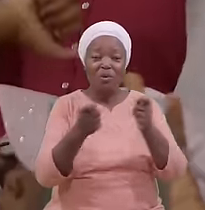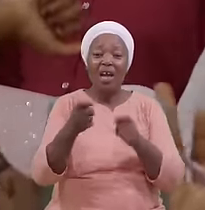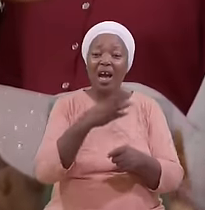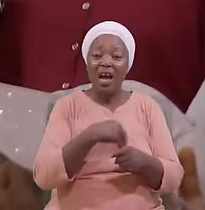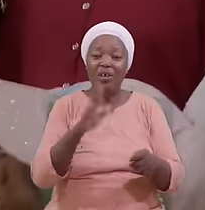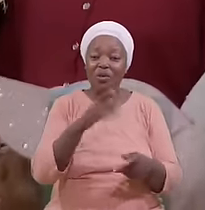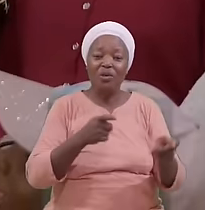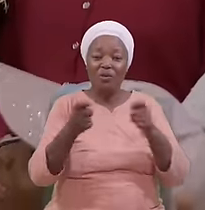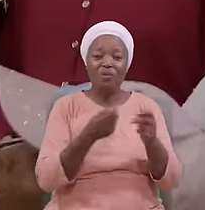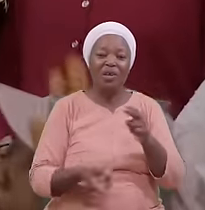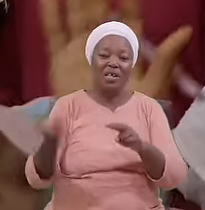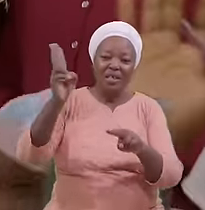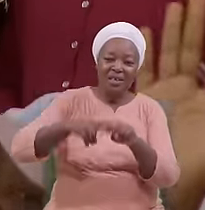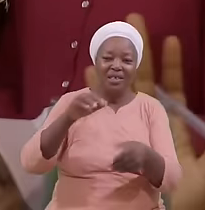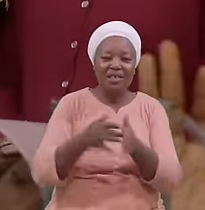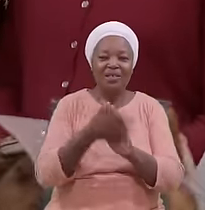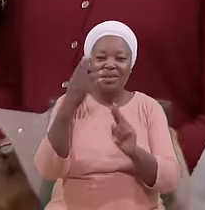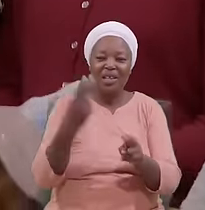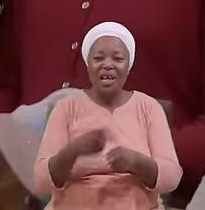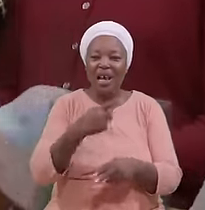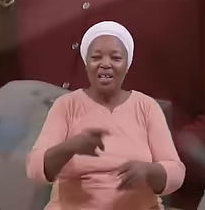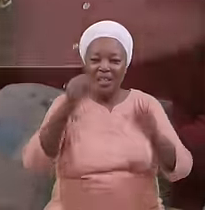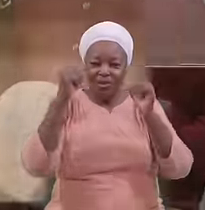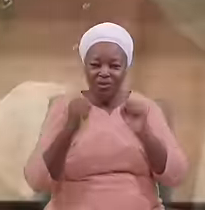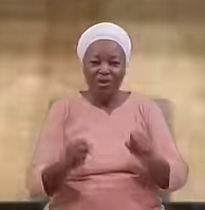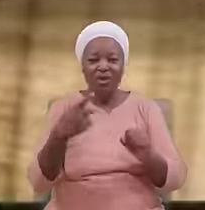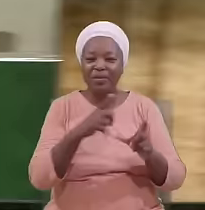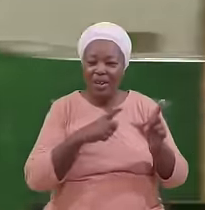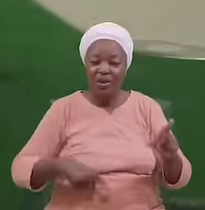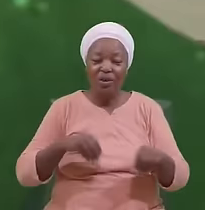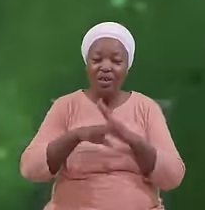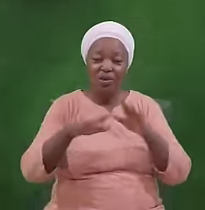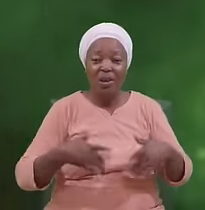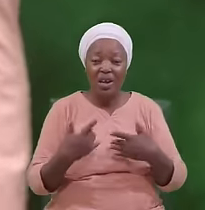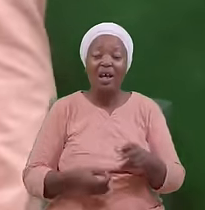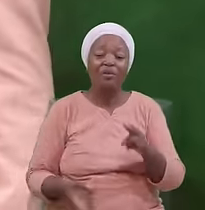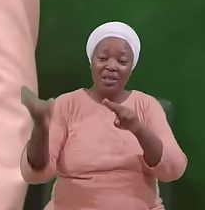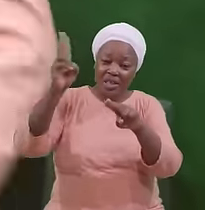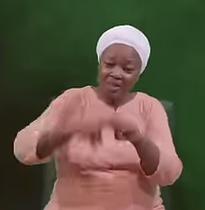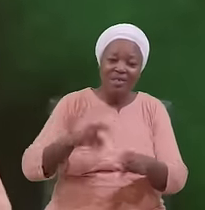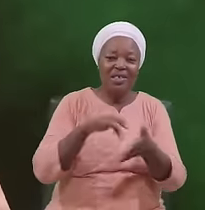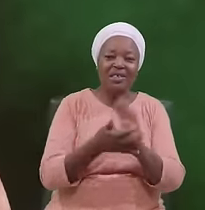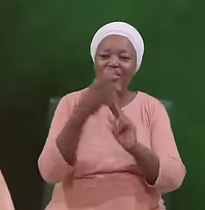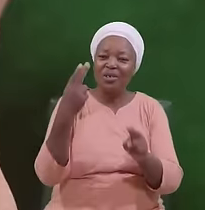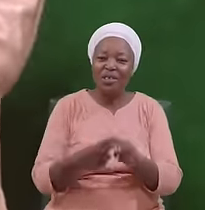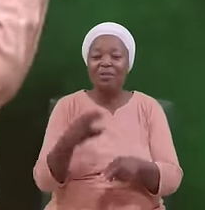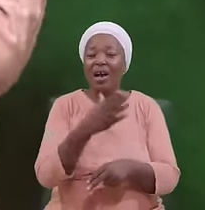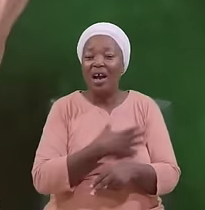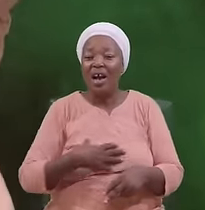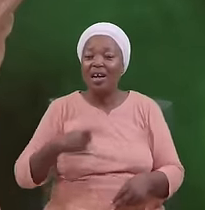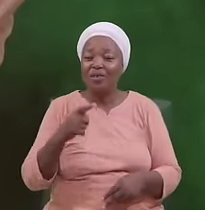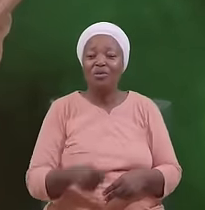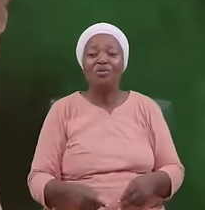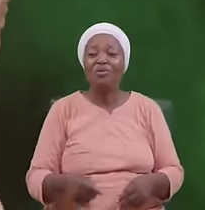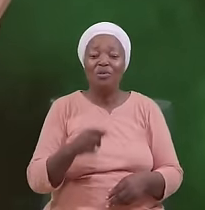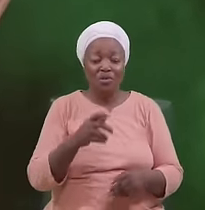dominion multiplied. And the strength of the Lord in your life multiplied. And your speed